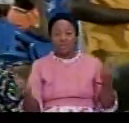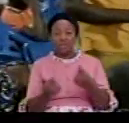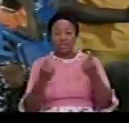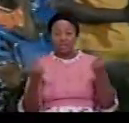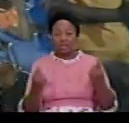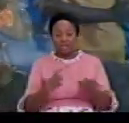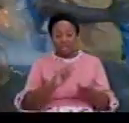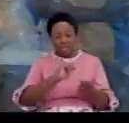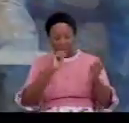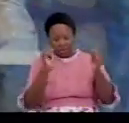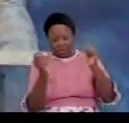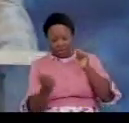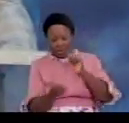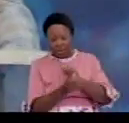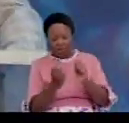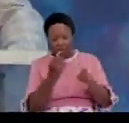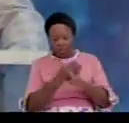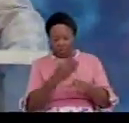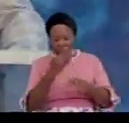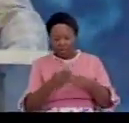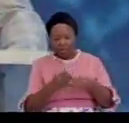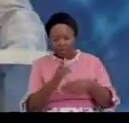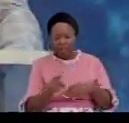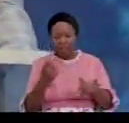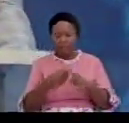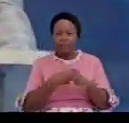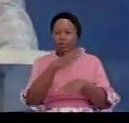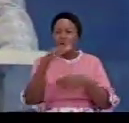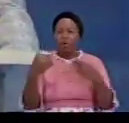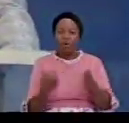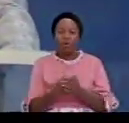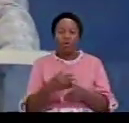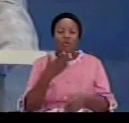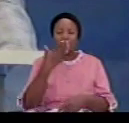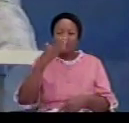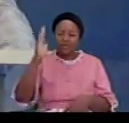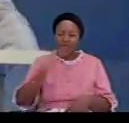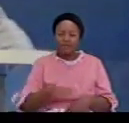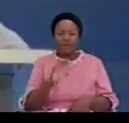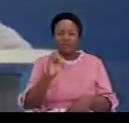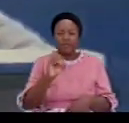Turn completely from every evil.